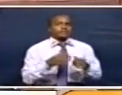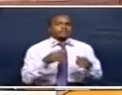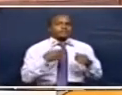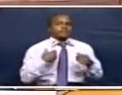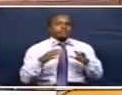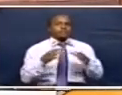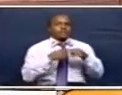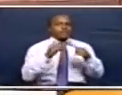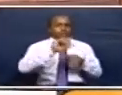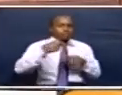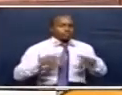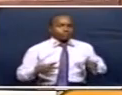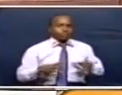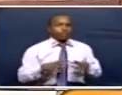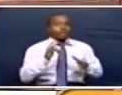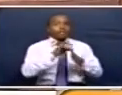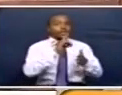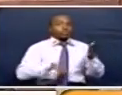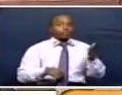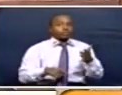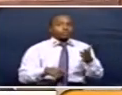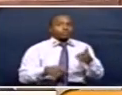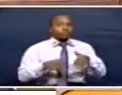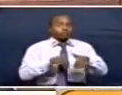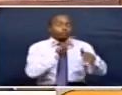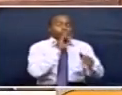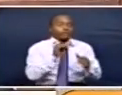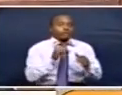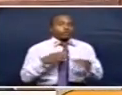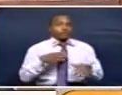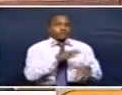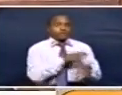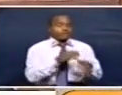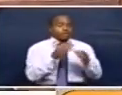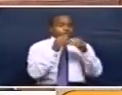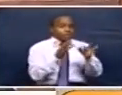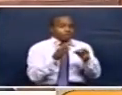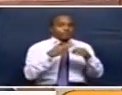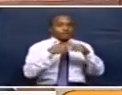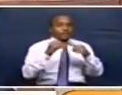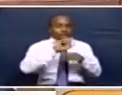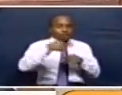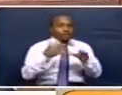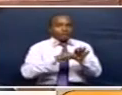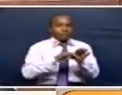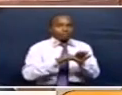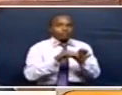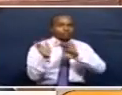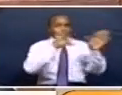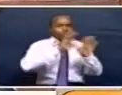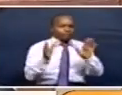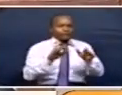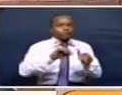people. That was also what was found out by the tribunal. So if 80,000 are members of Wiper, then where did the rest come